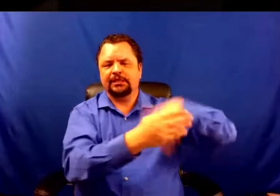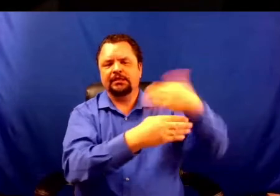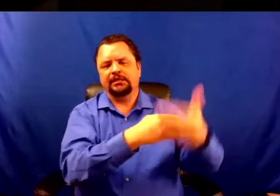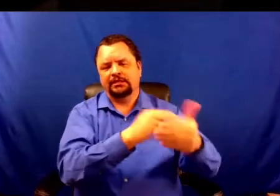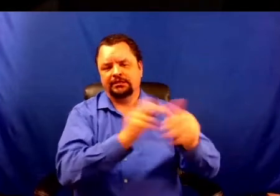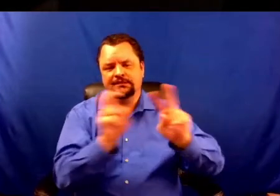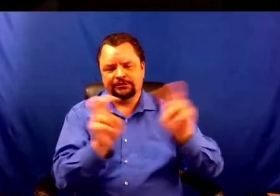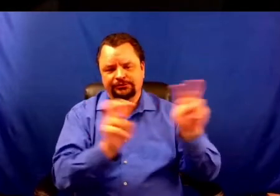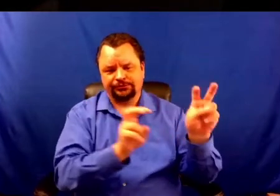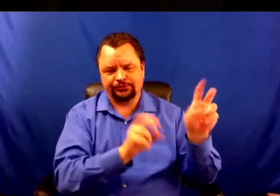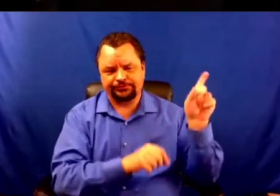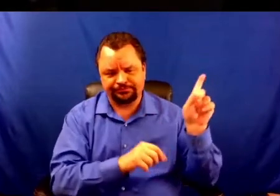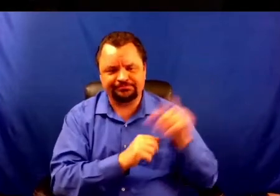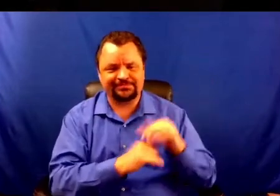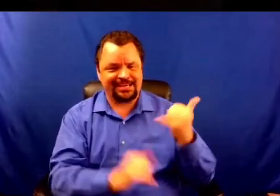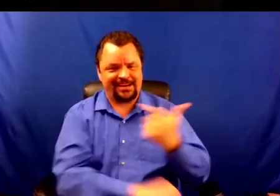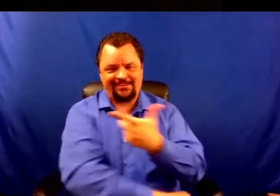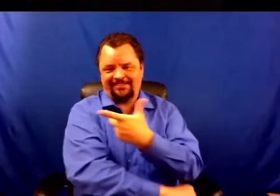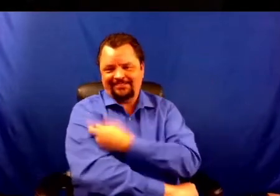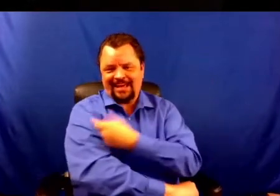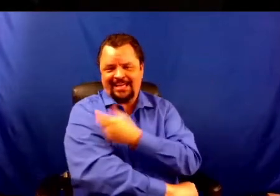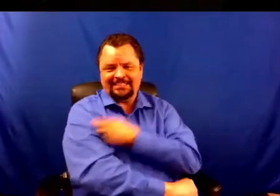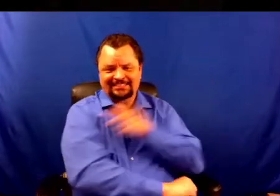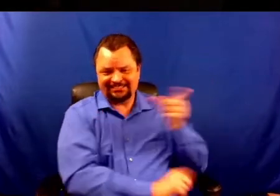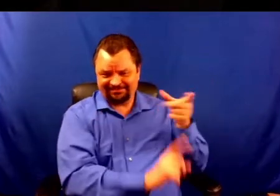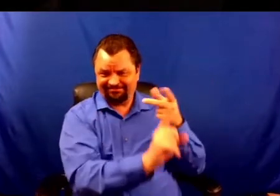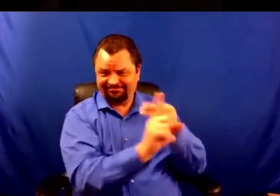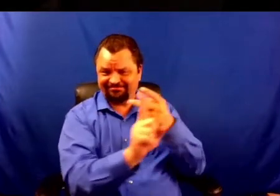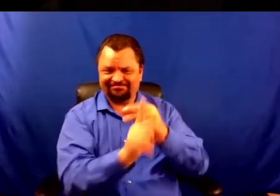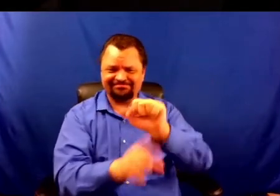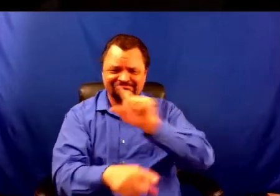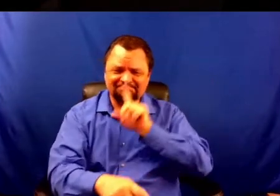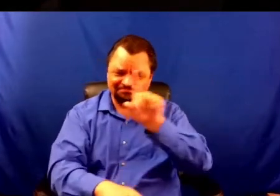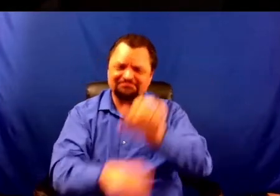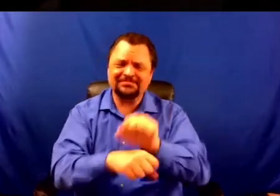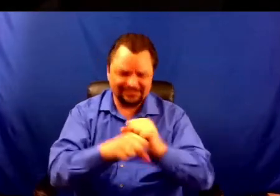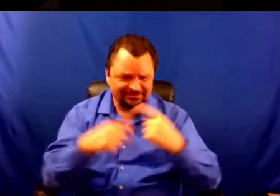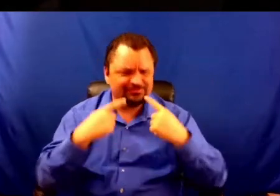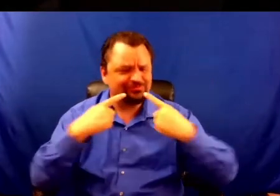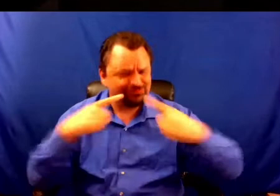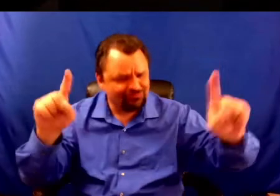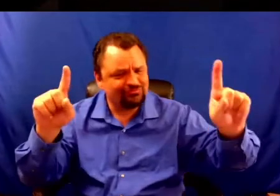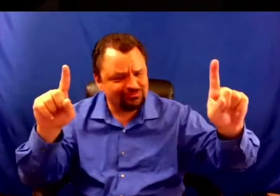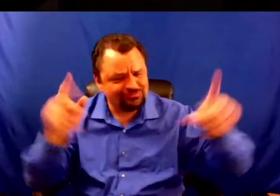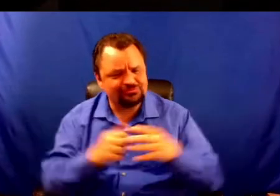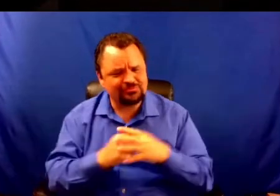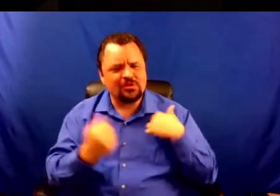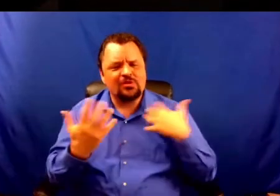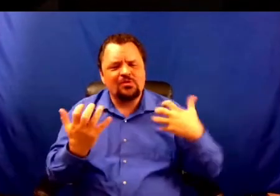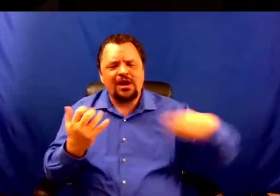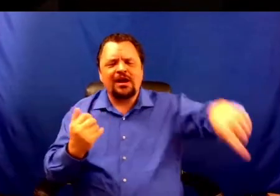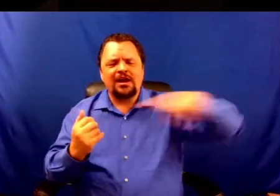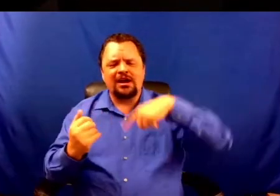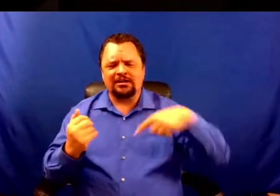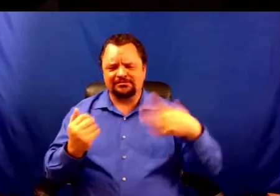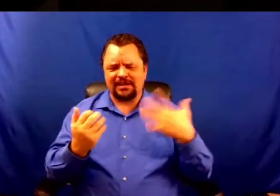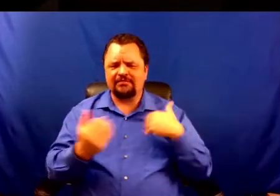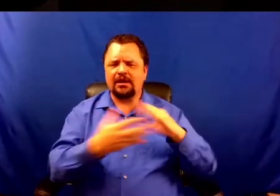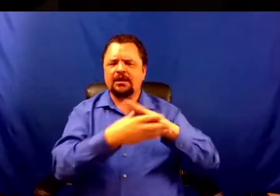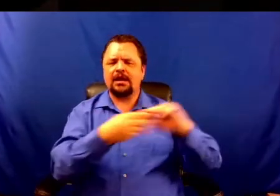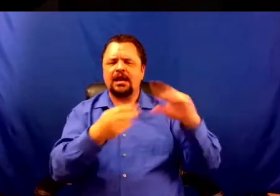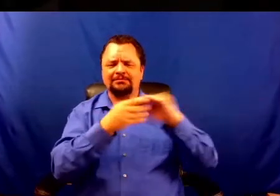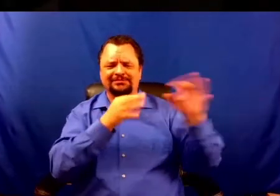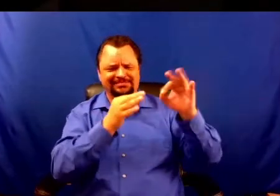Next one. So vaccinations are really effective, and they, again, wanted us to have